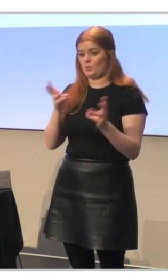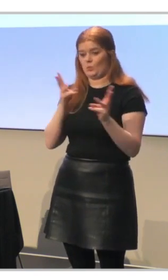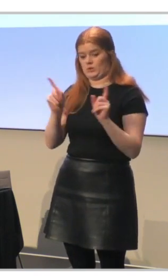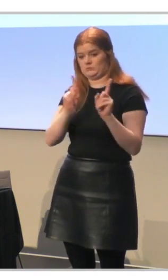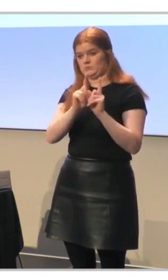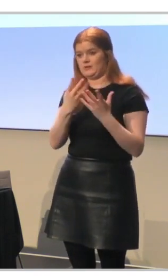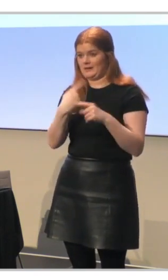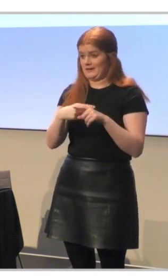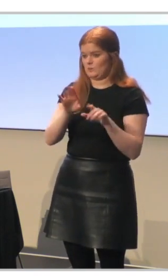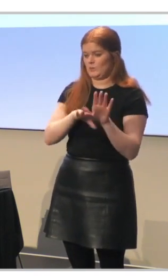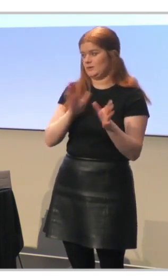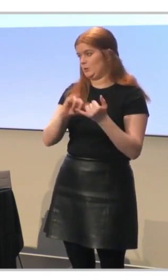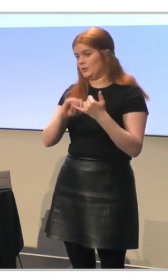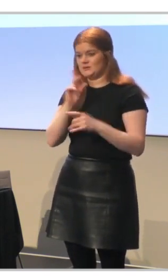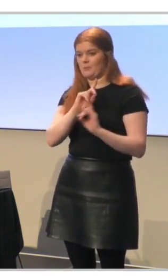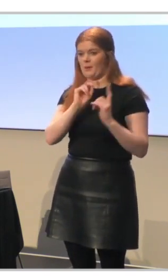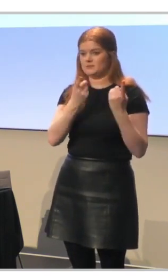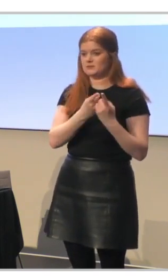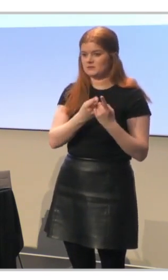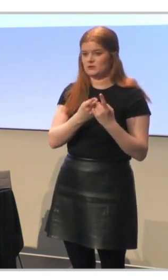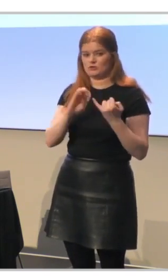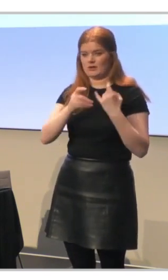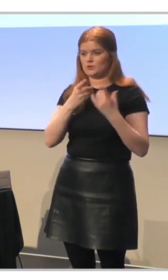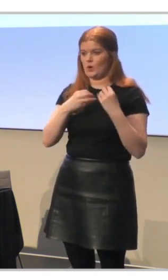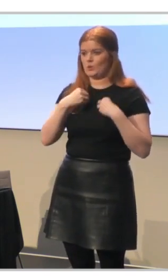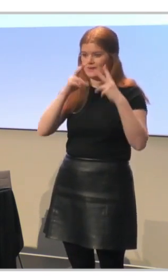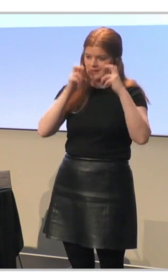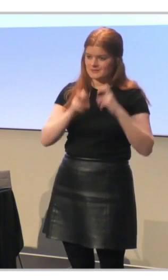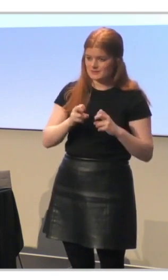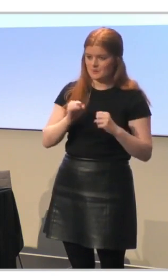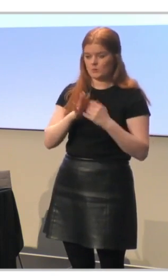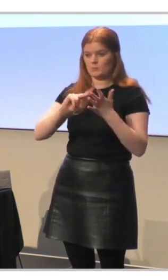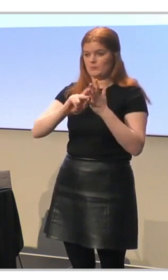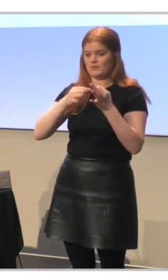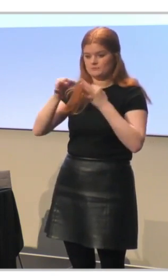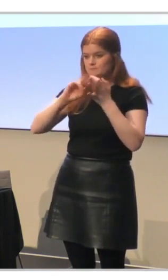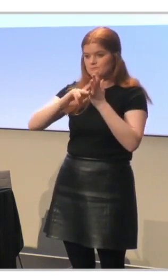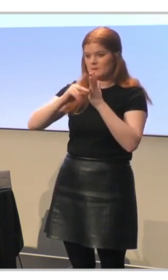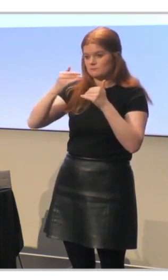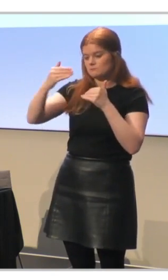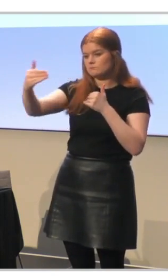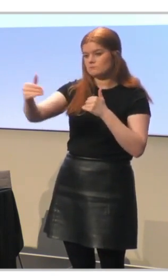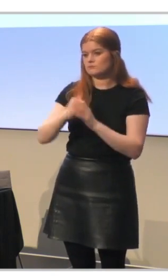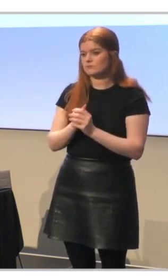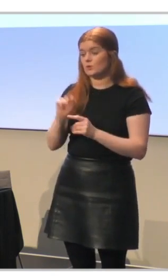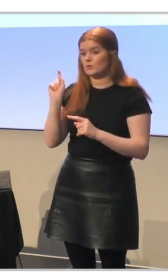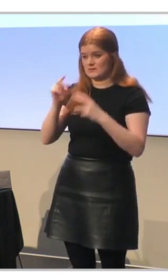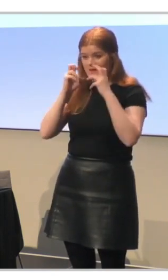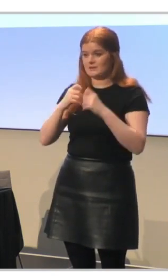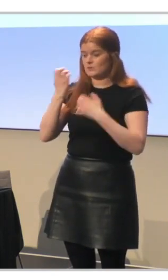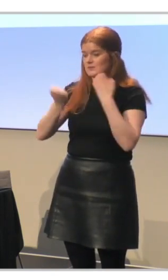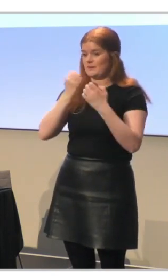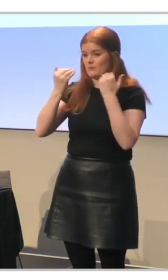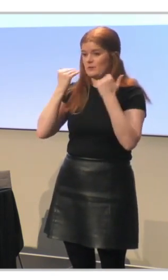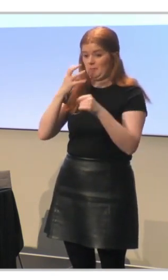closely again with the department in conducting analysis of our forecasting model. This analysis examined data based